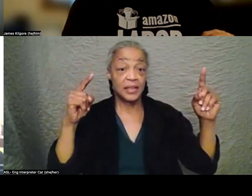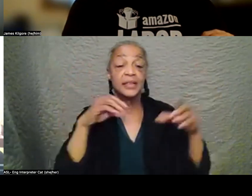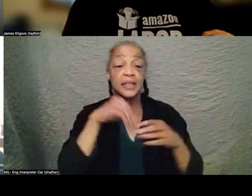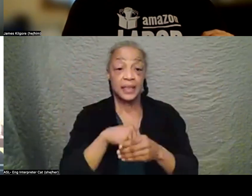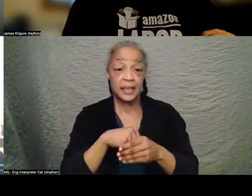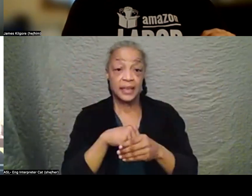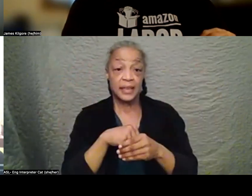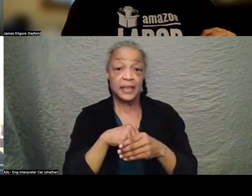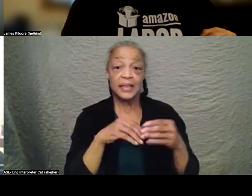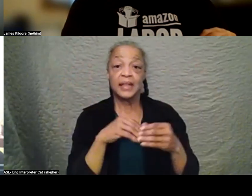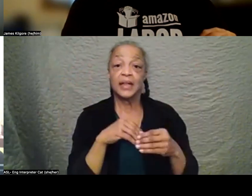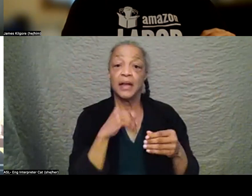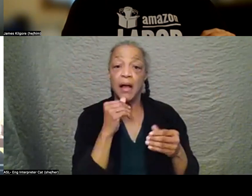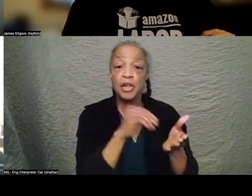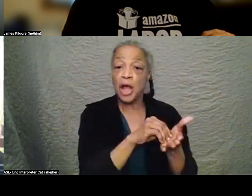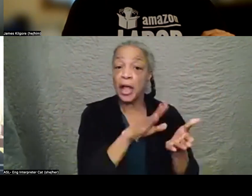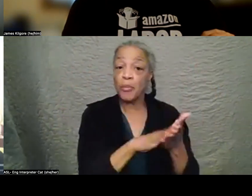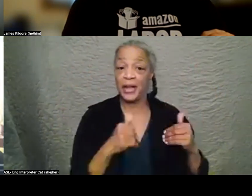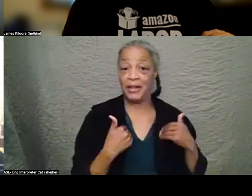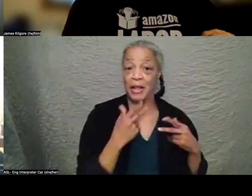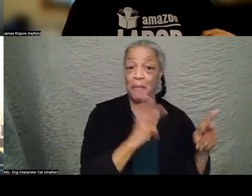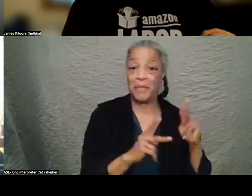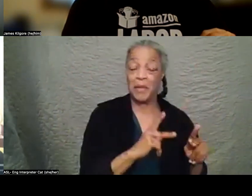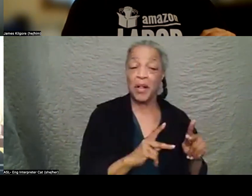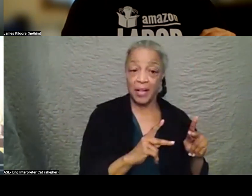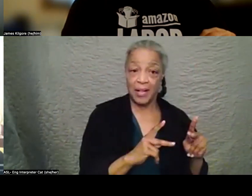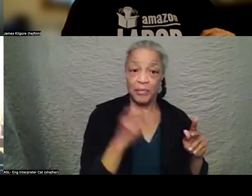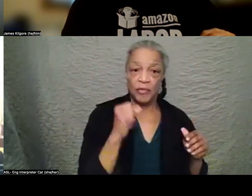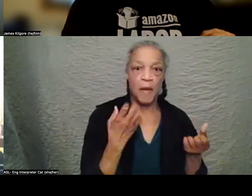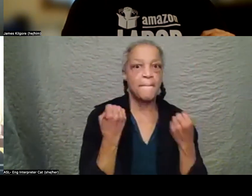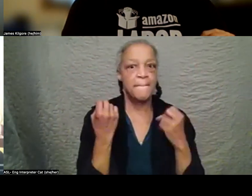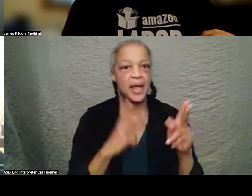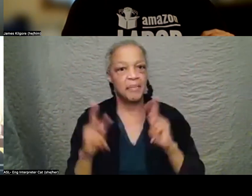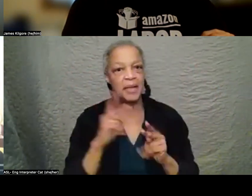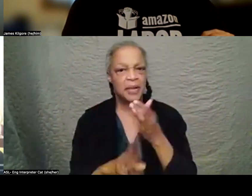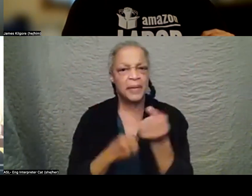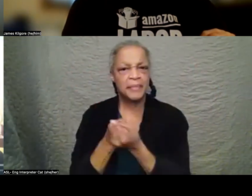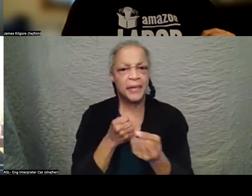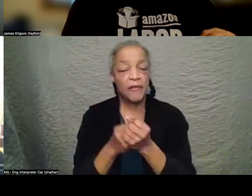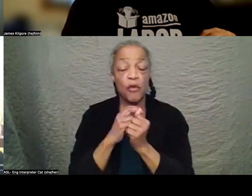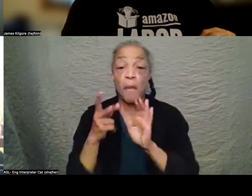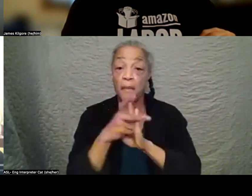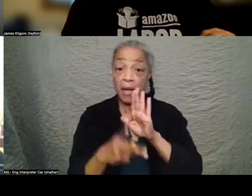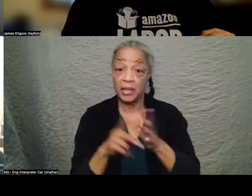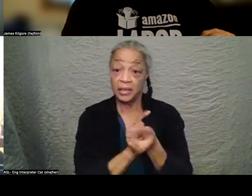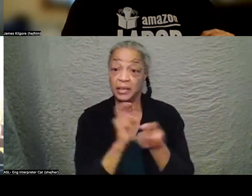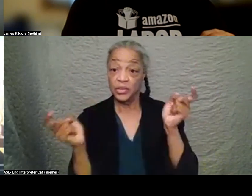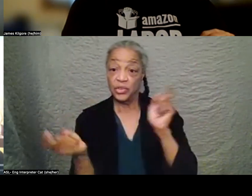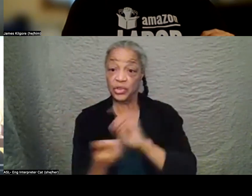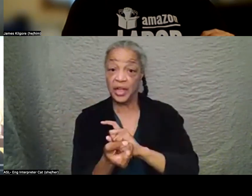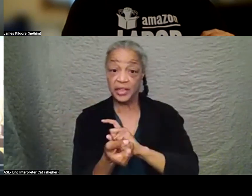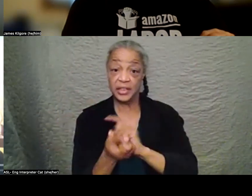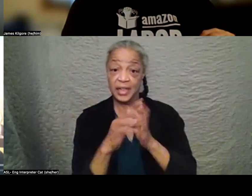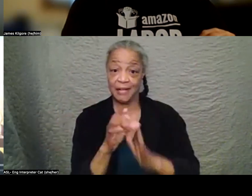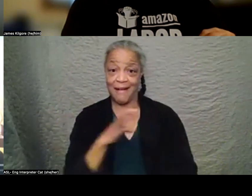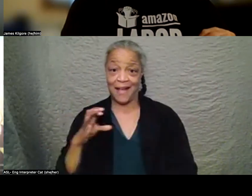the undocumented youth movement, right? Where there was a lot of folks that had, again, been advocating for policy shift in Congress, right?